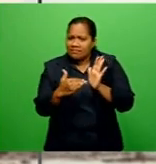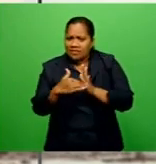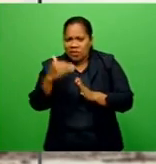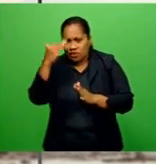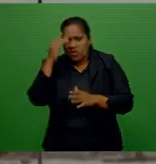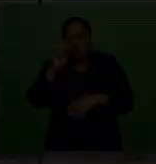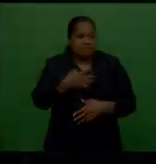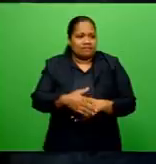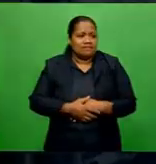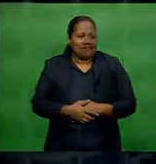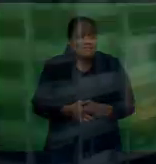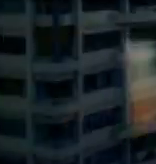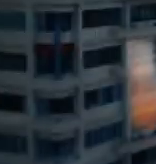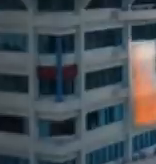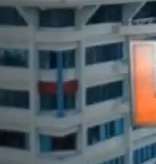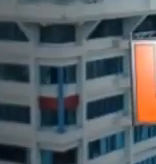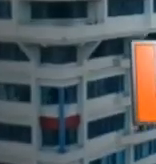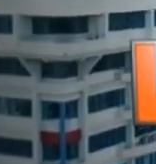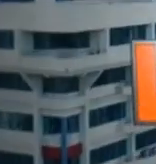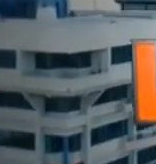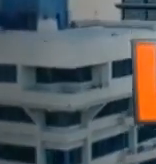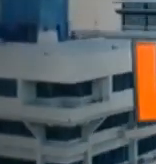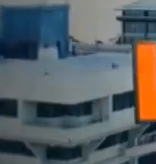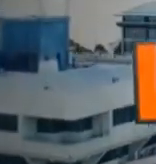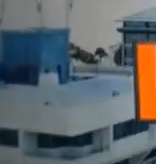the home sport.